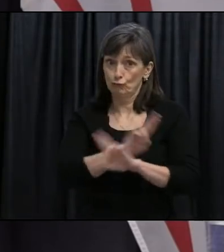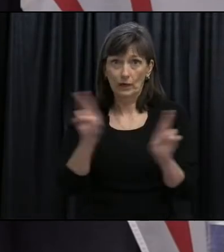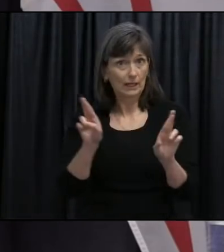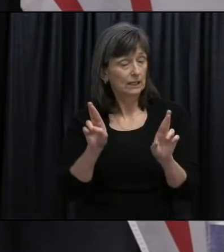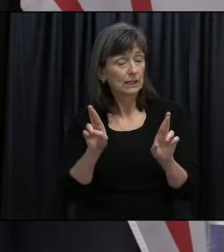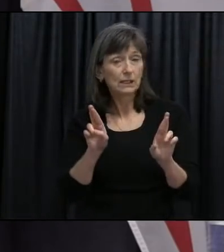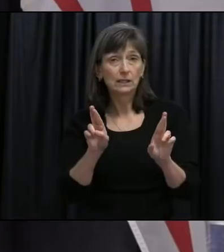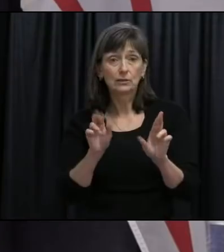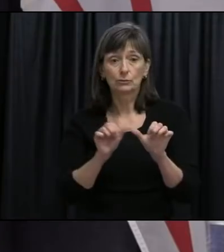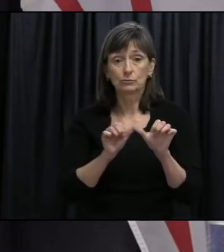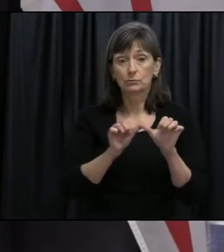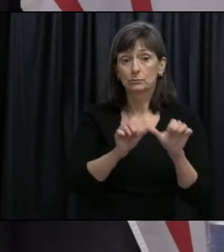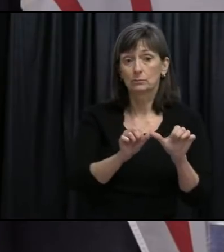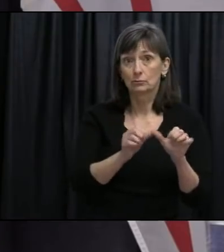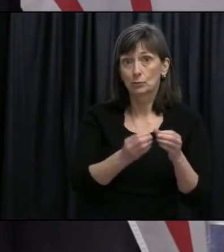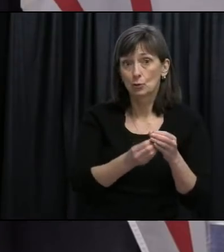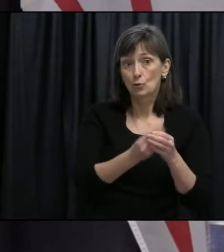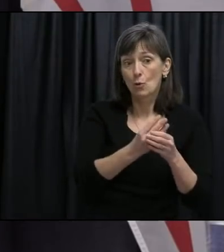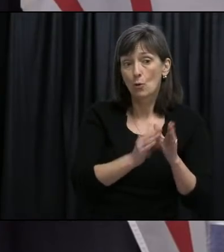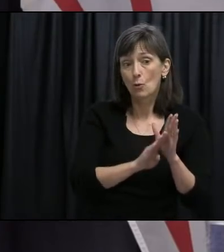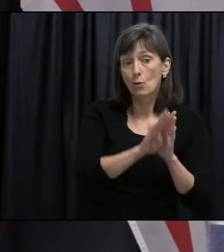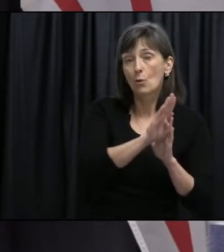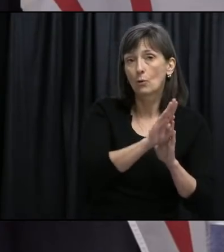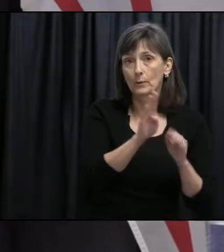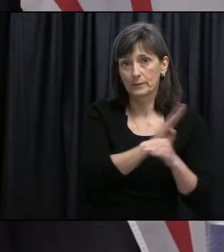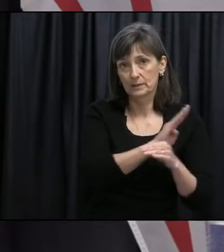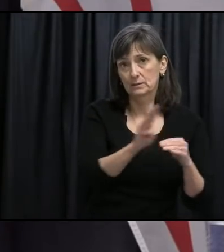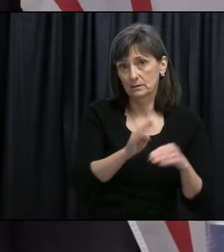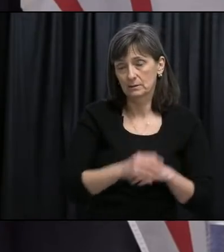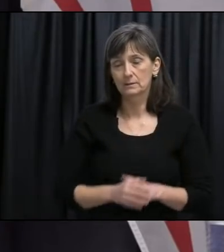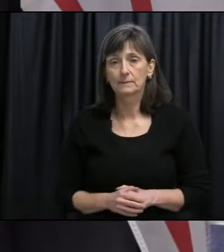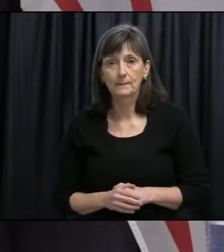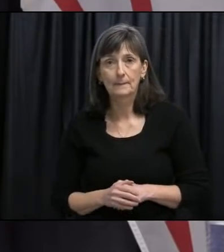not only sustain but to grow their business well into the future.